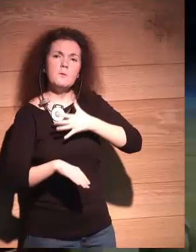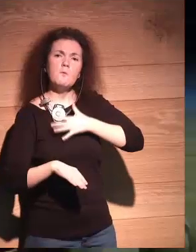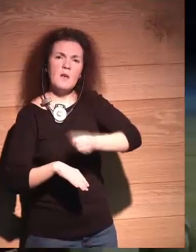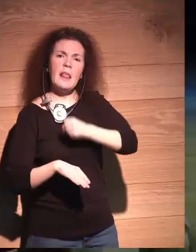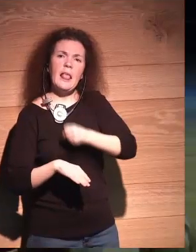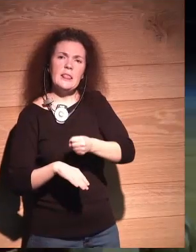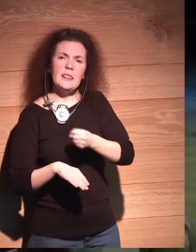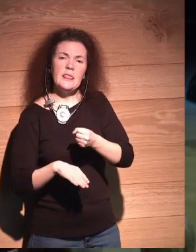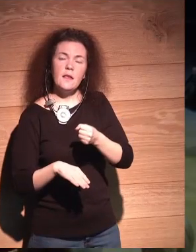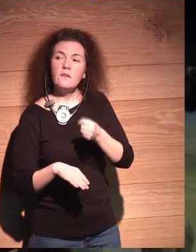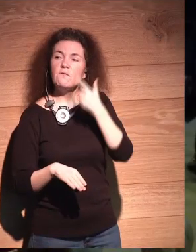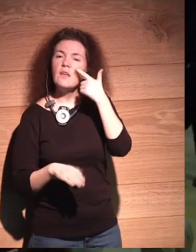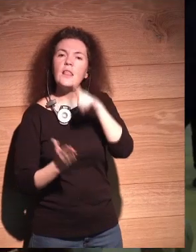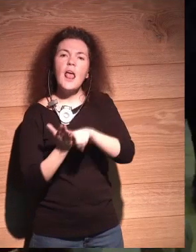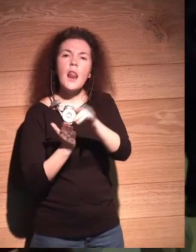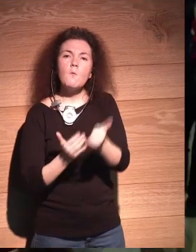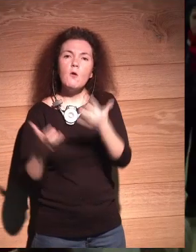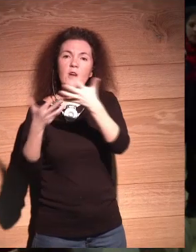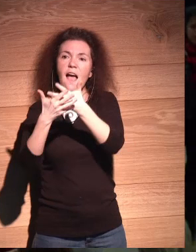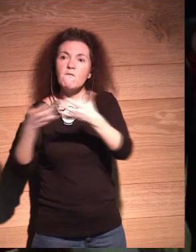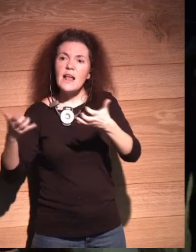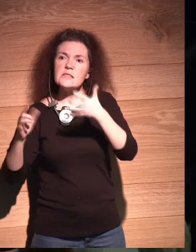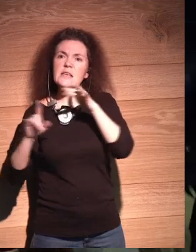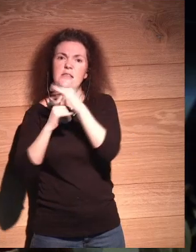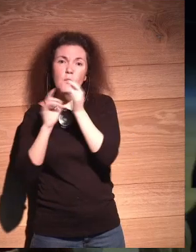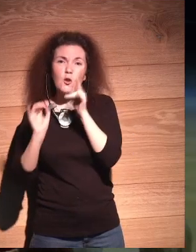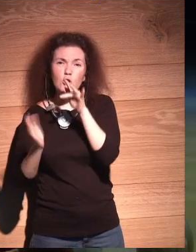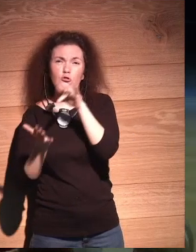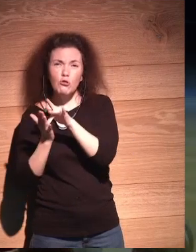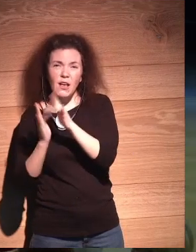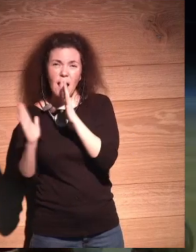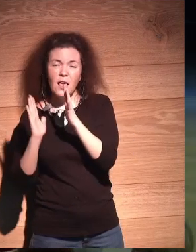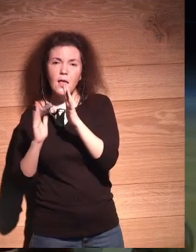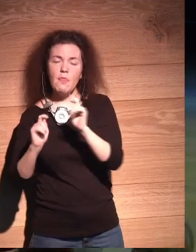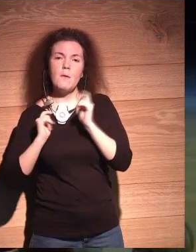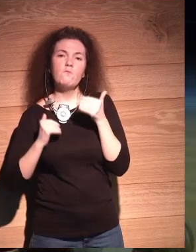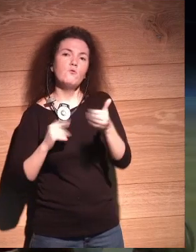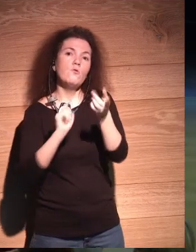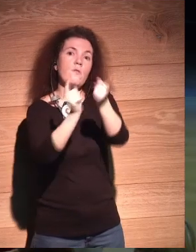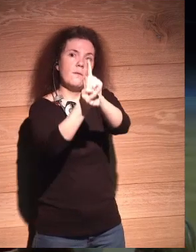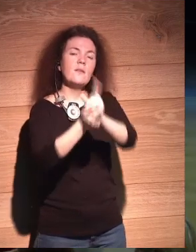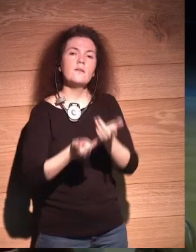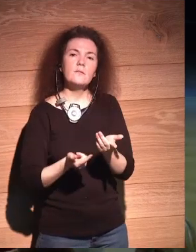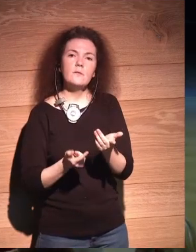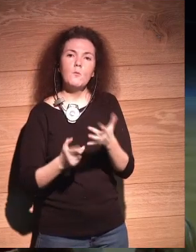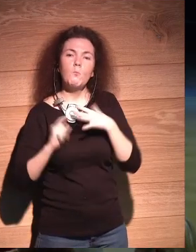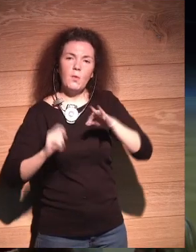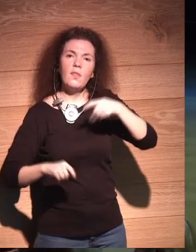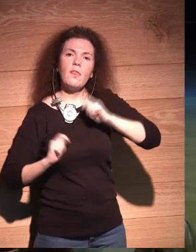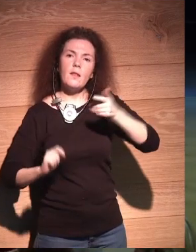"You've shown that you were a great swimmer and very brave." And she explained that this is a proof of the way that